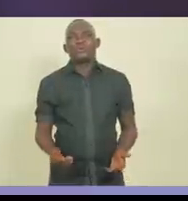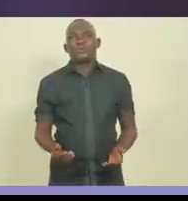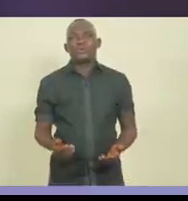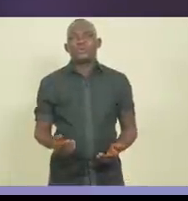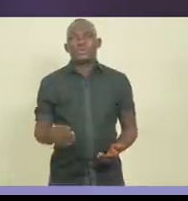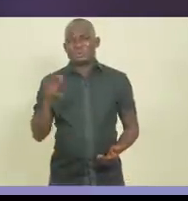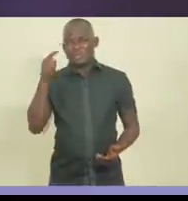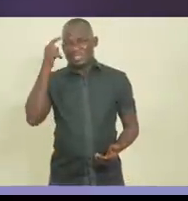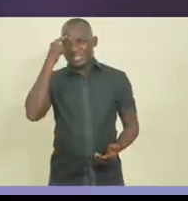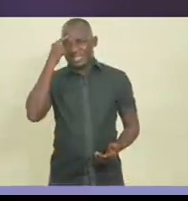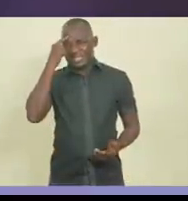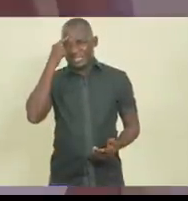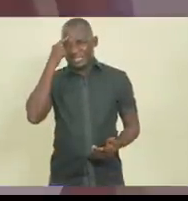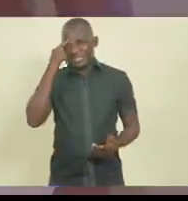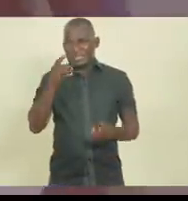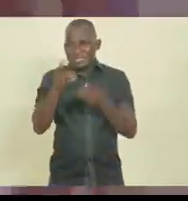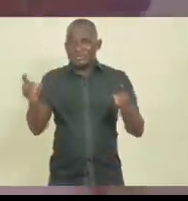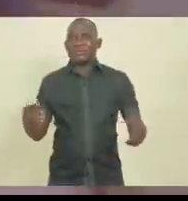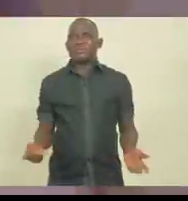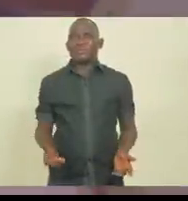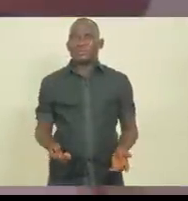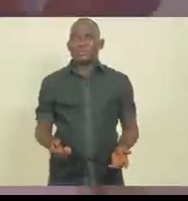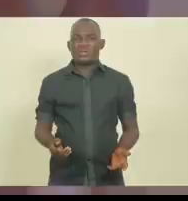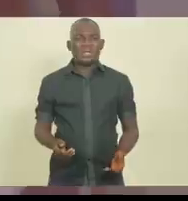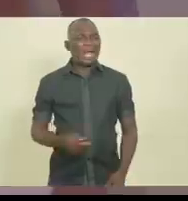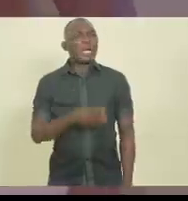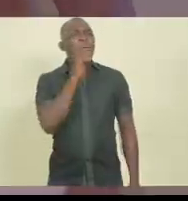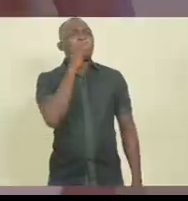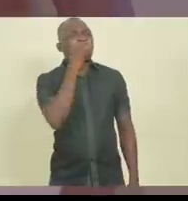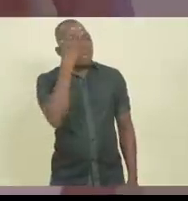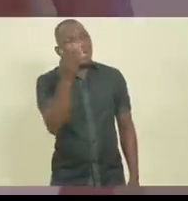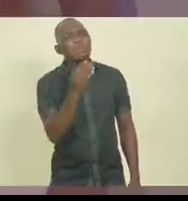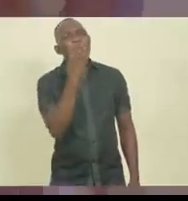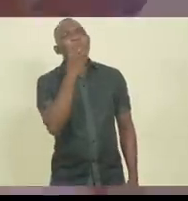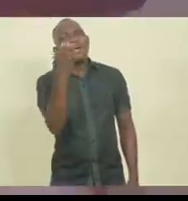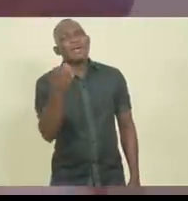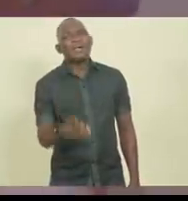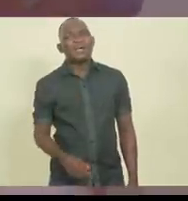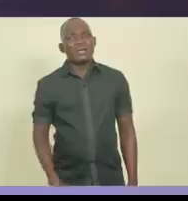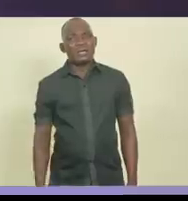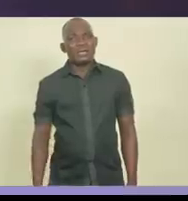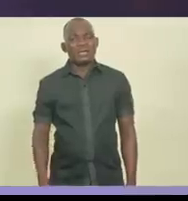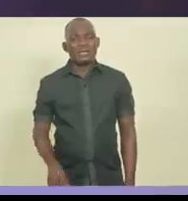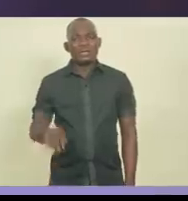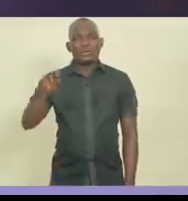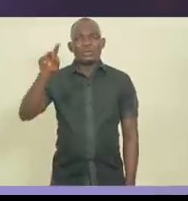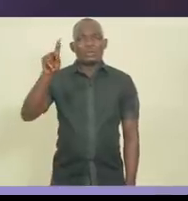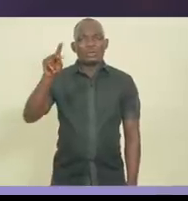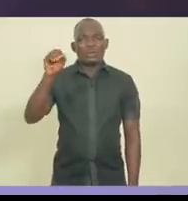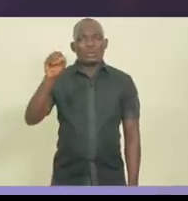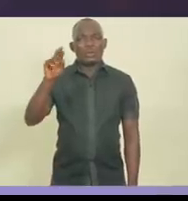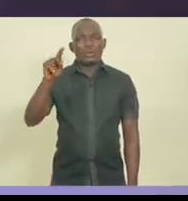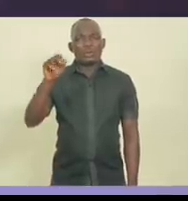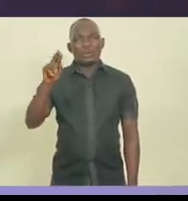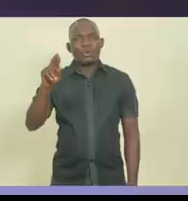Or you forged my death certificate. Issy, you can't talk. See, Koko helped me, okay? I'm not yet